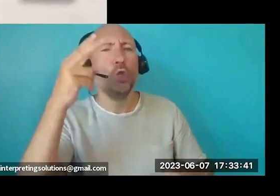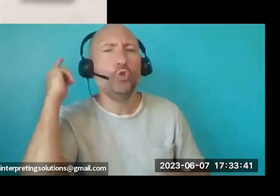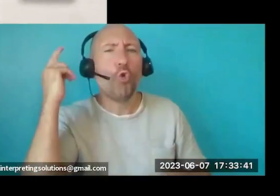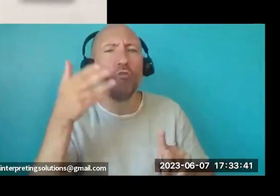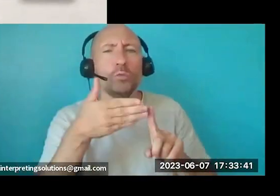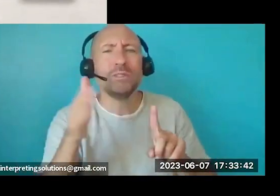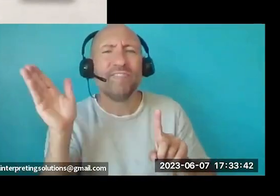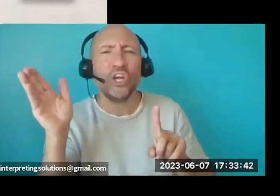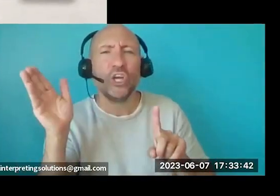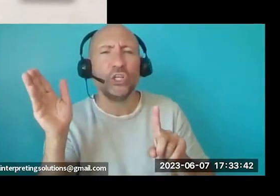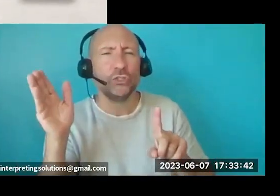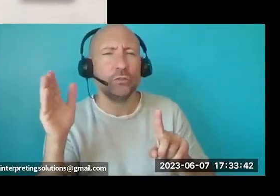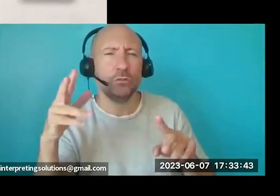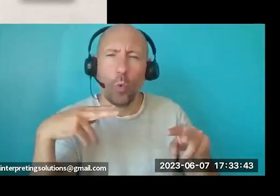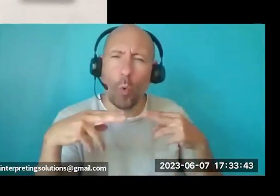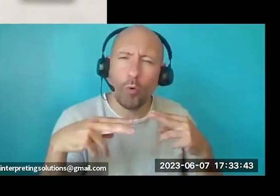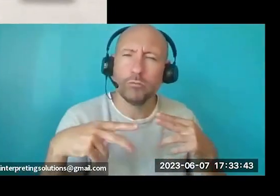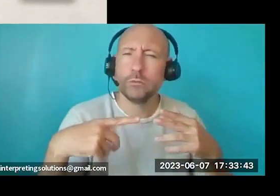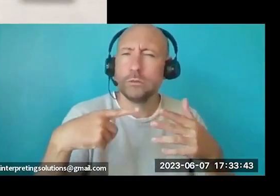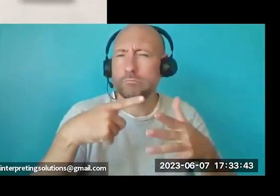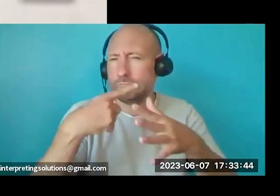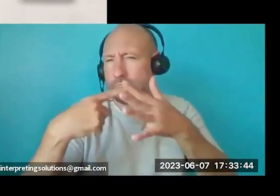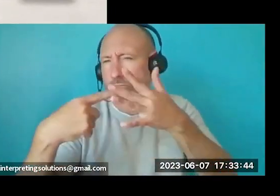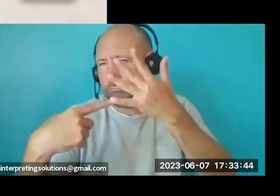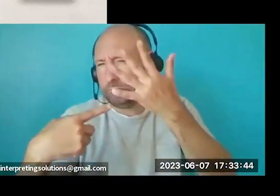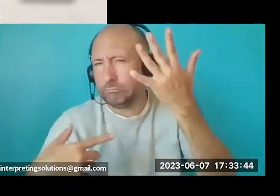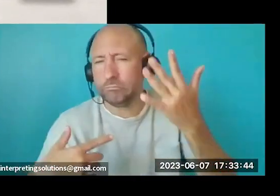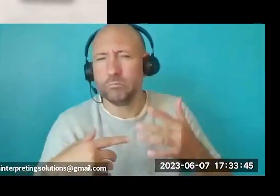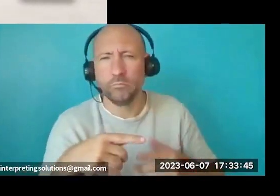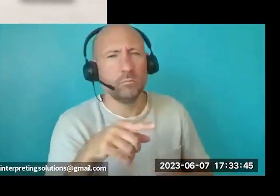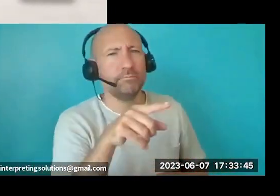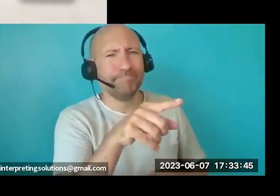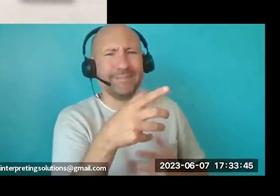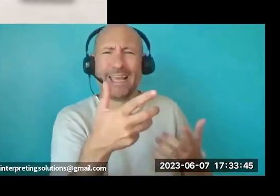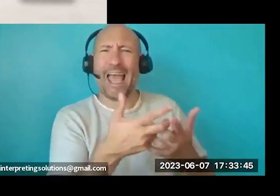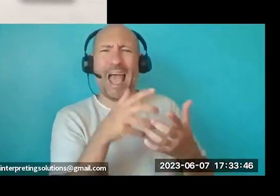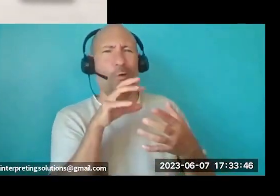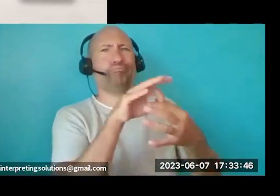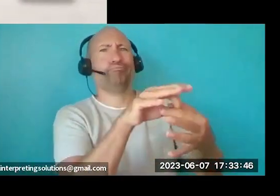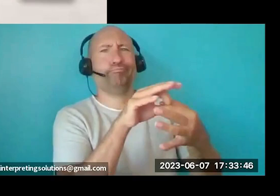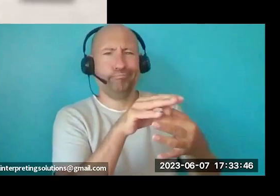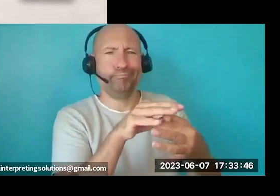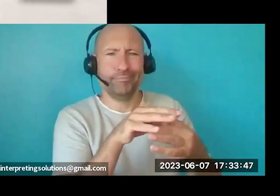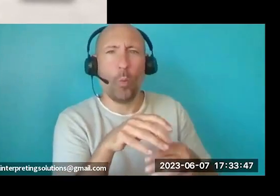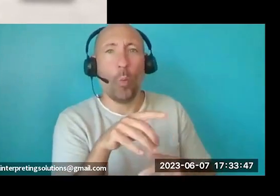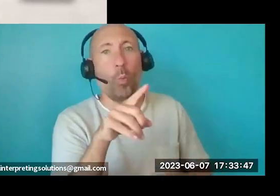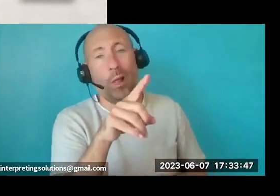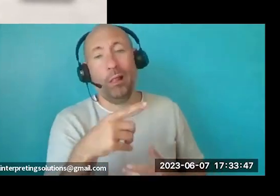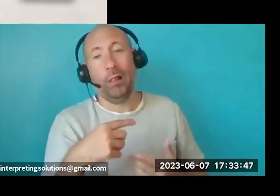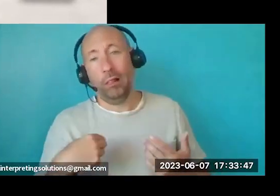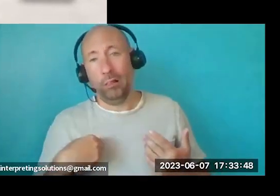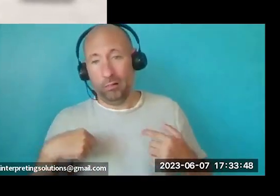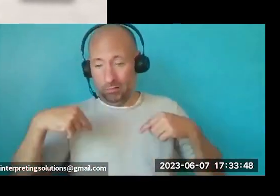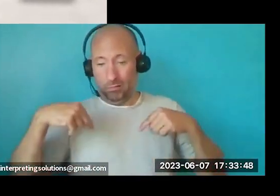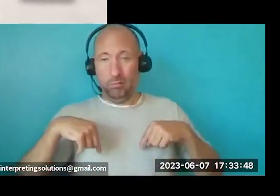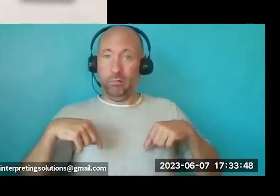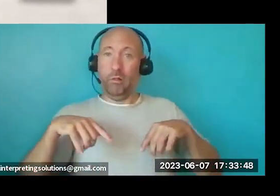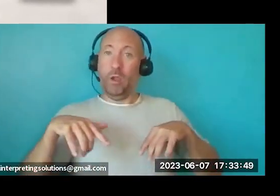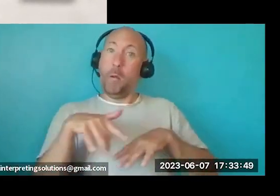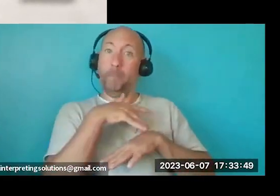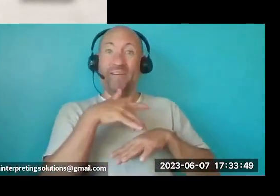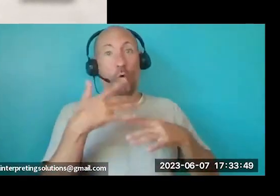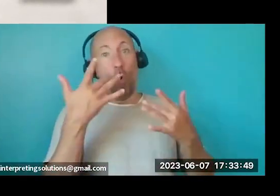about how we sort of are looking at it in terms of performance and then also in terms of our practice